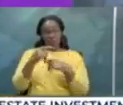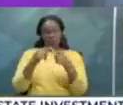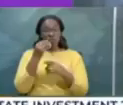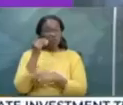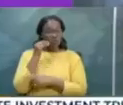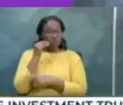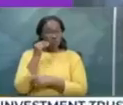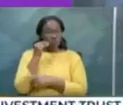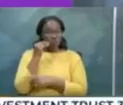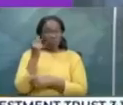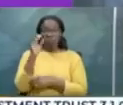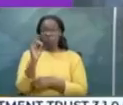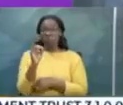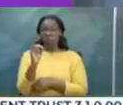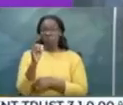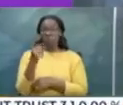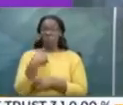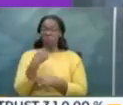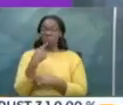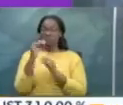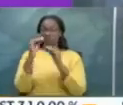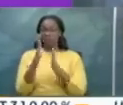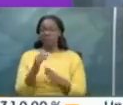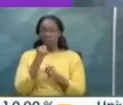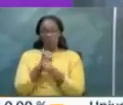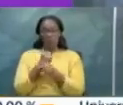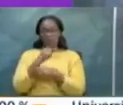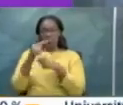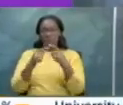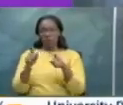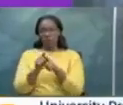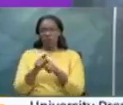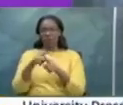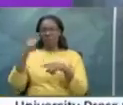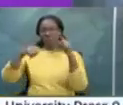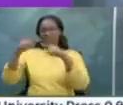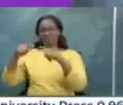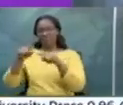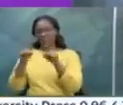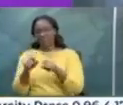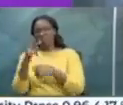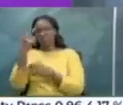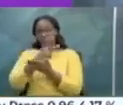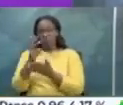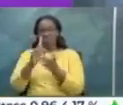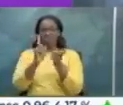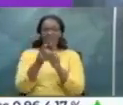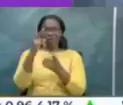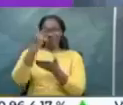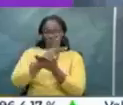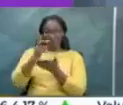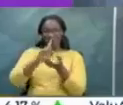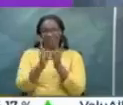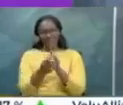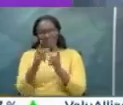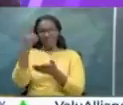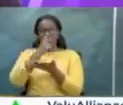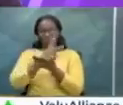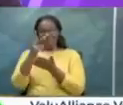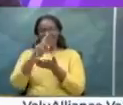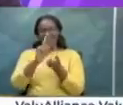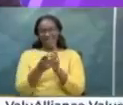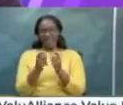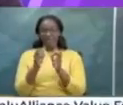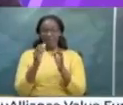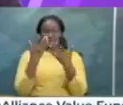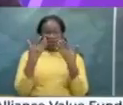home. So, like I say, our teachers are working on this. It's a dynamic pack. Every 2 weeks, we change the contents so that the parent who's finished